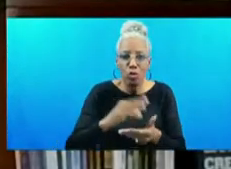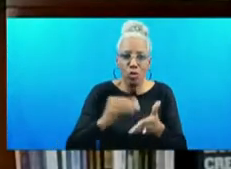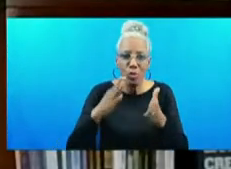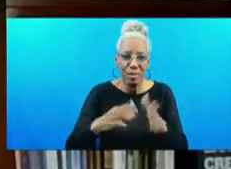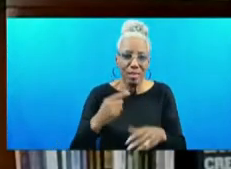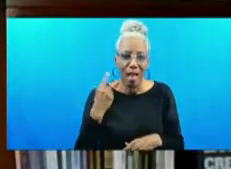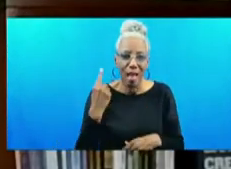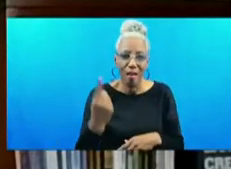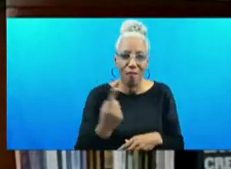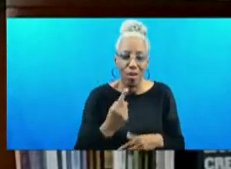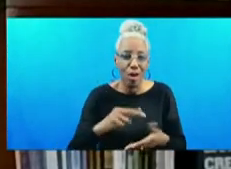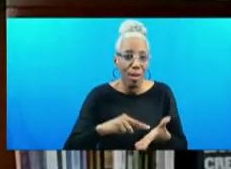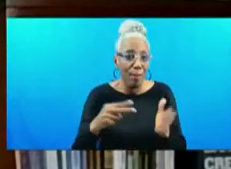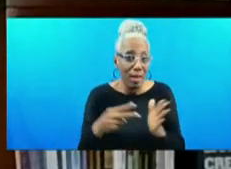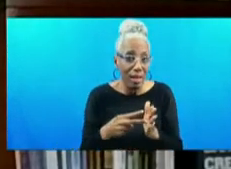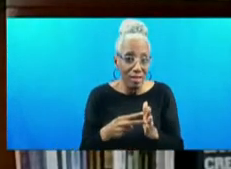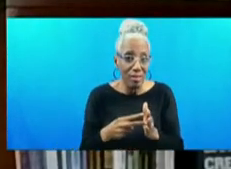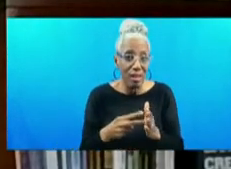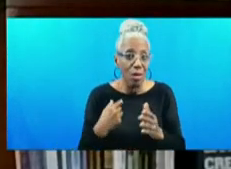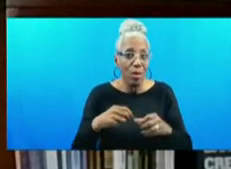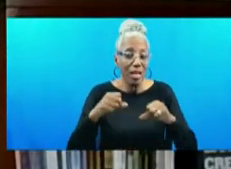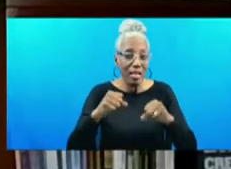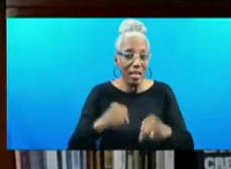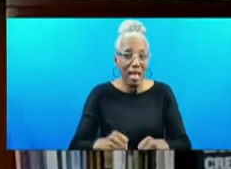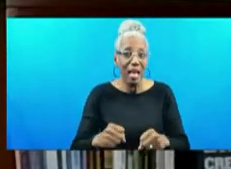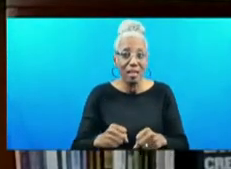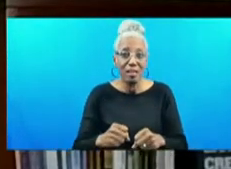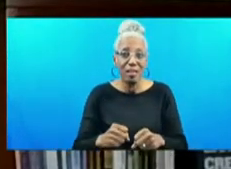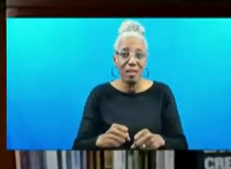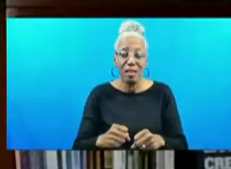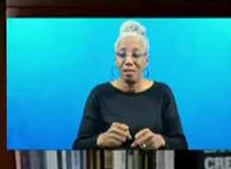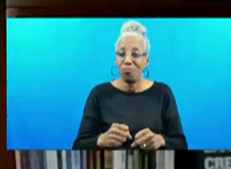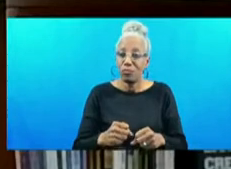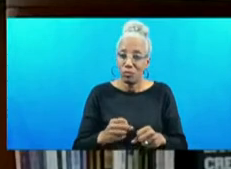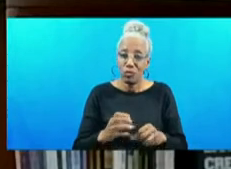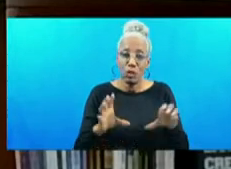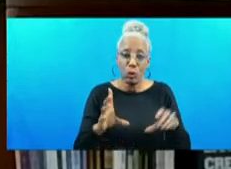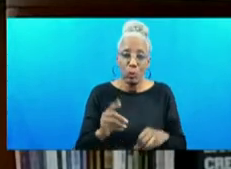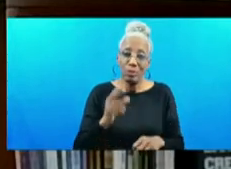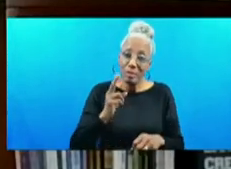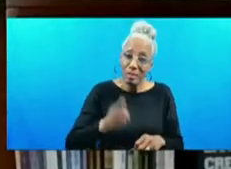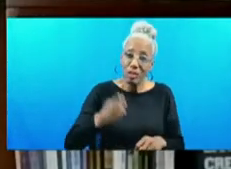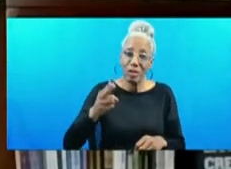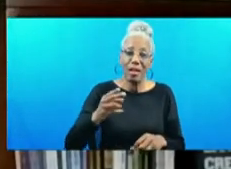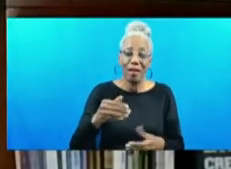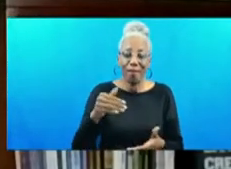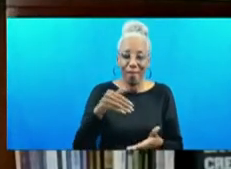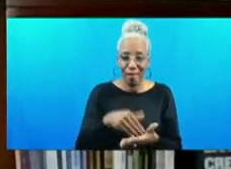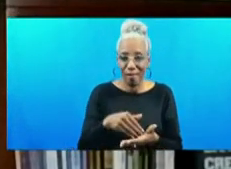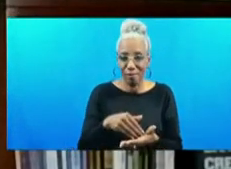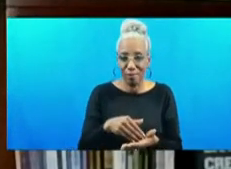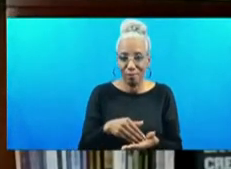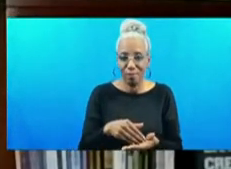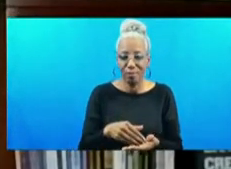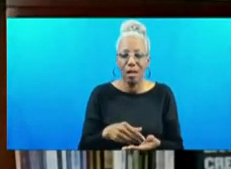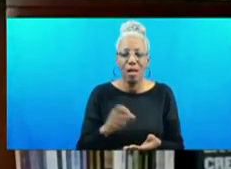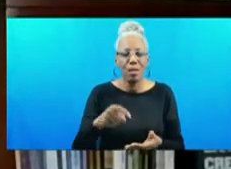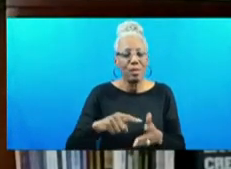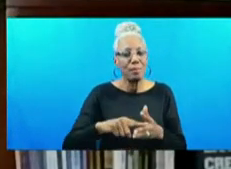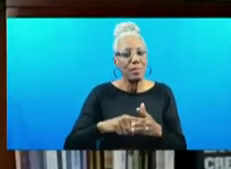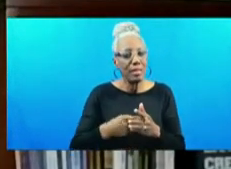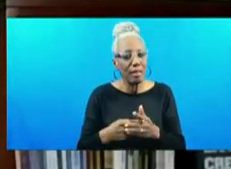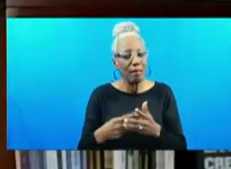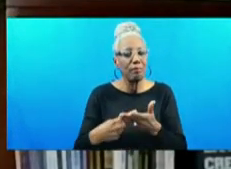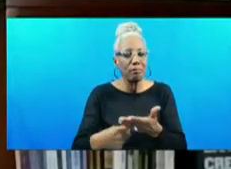we can break history again. And it starts with us talking about these issues that we're going to get into tonight that are really important, that really address the